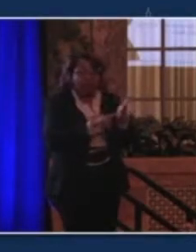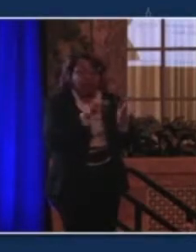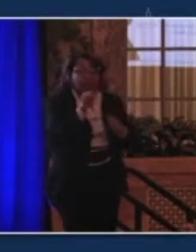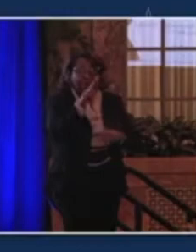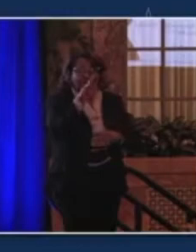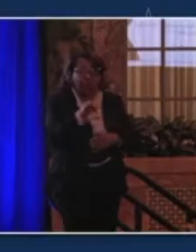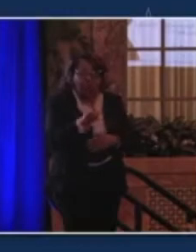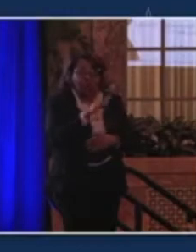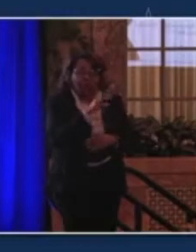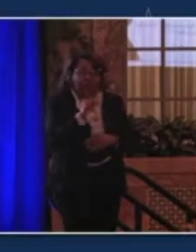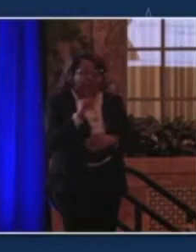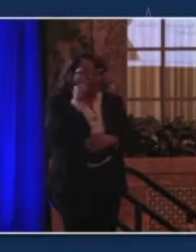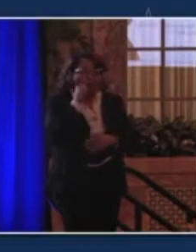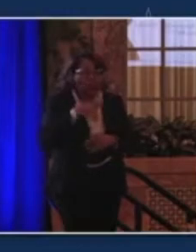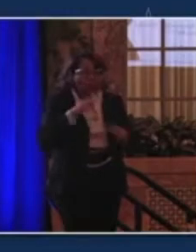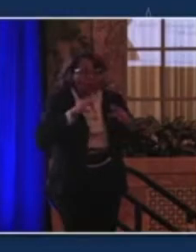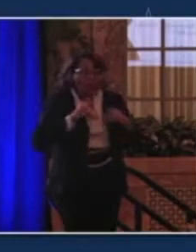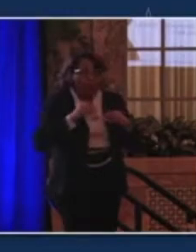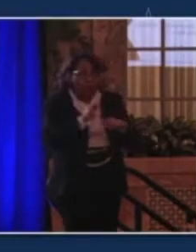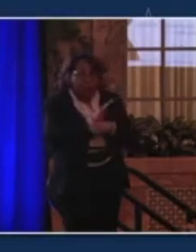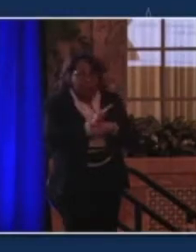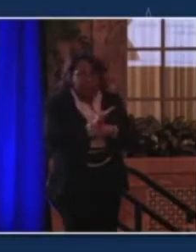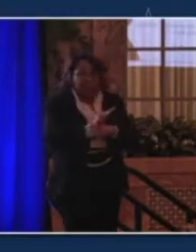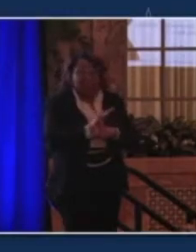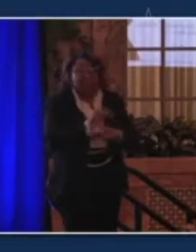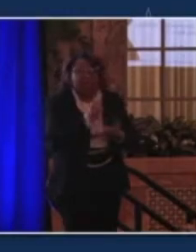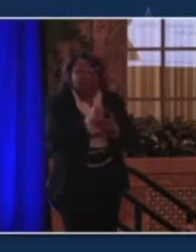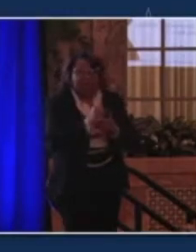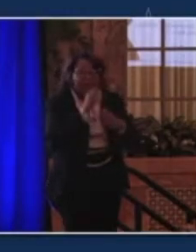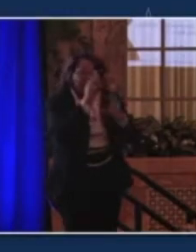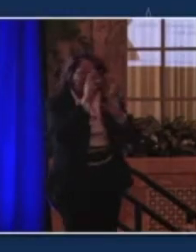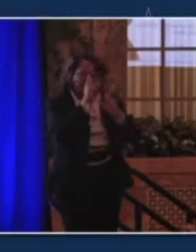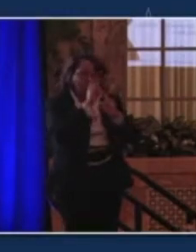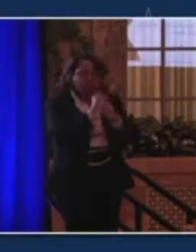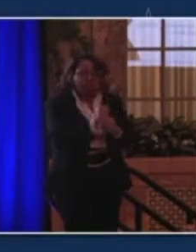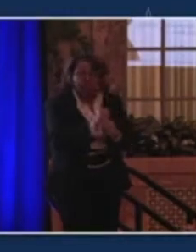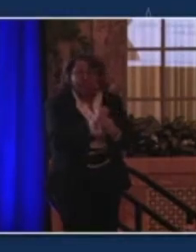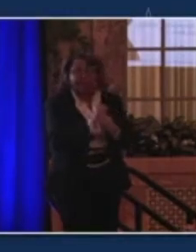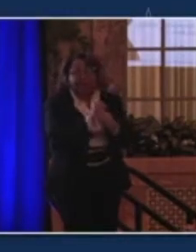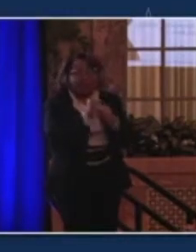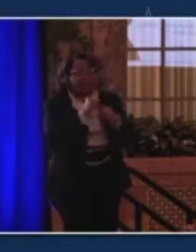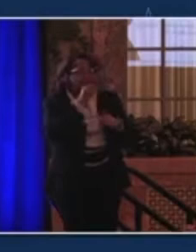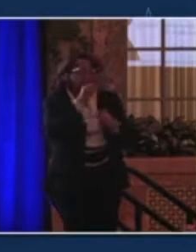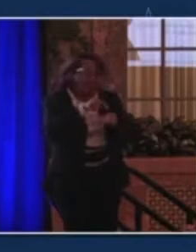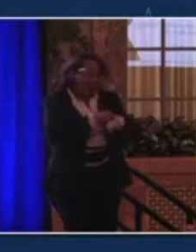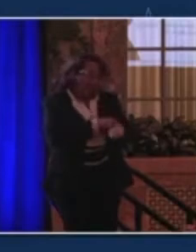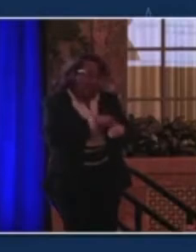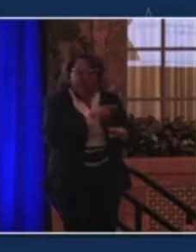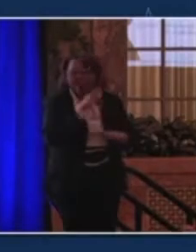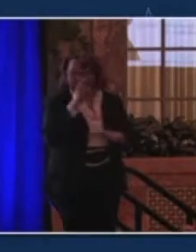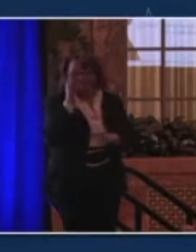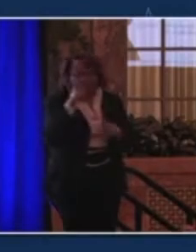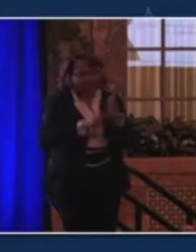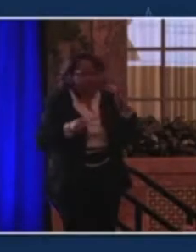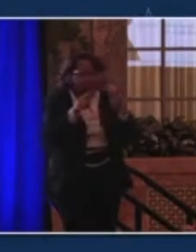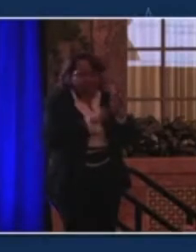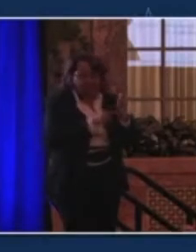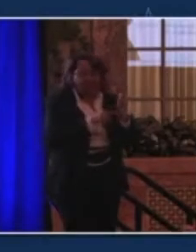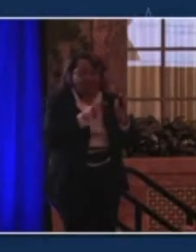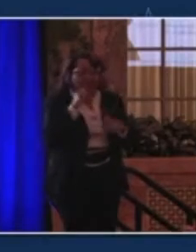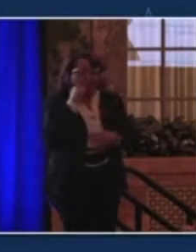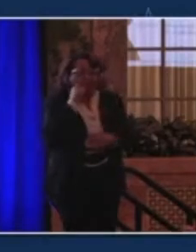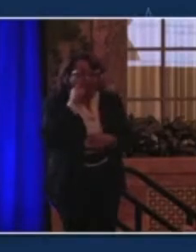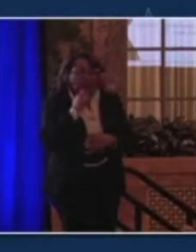and women-owned businesses to help address the long-standing social and economic impact of racial and